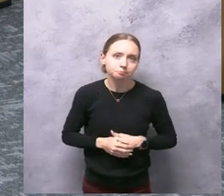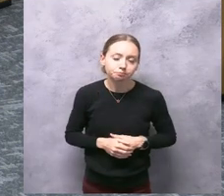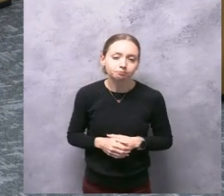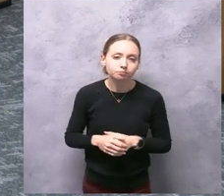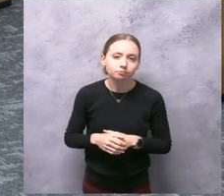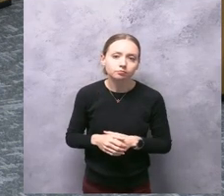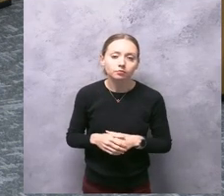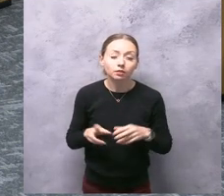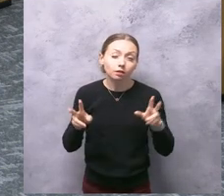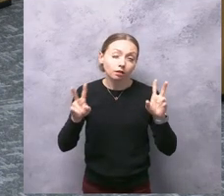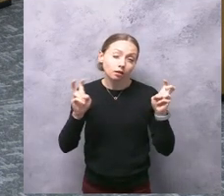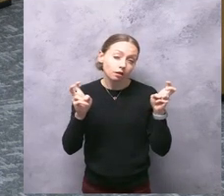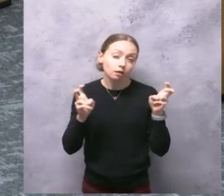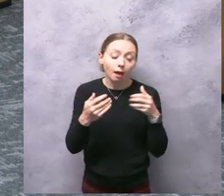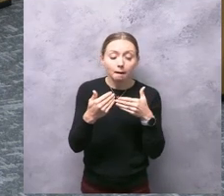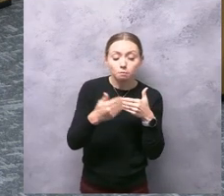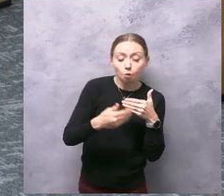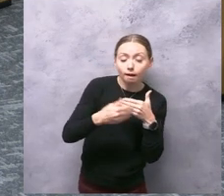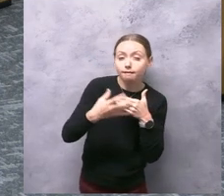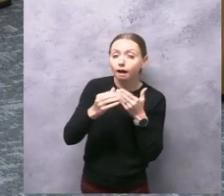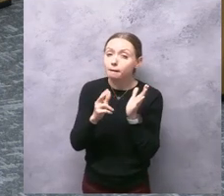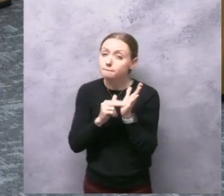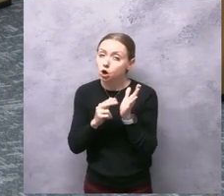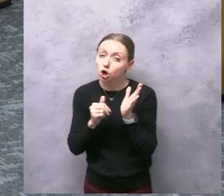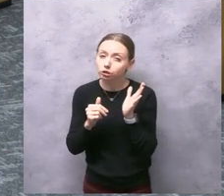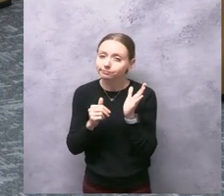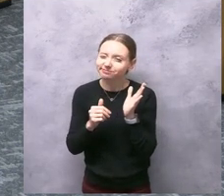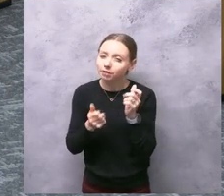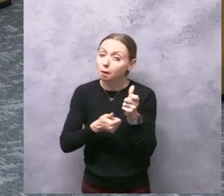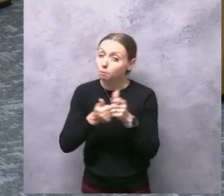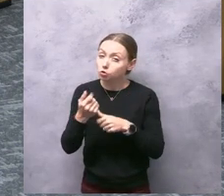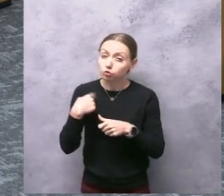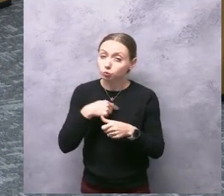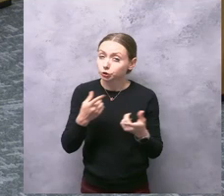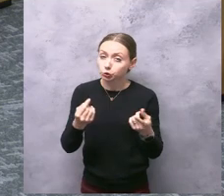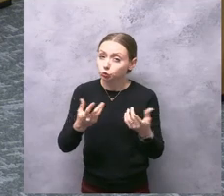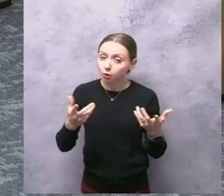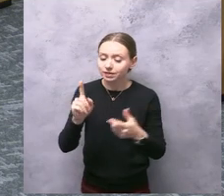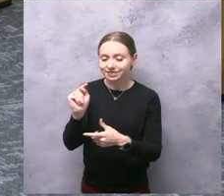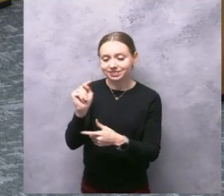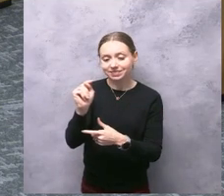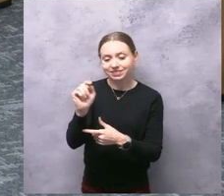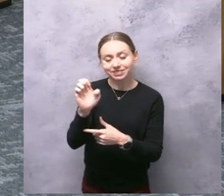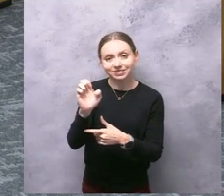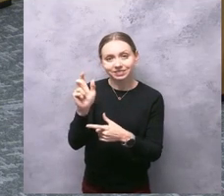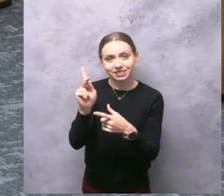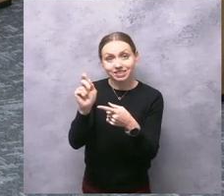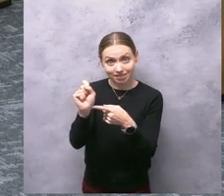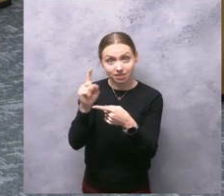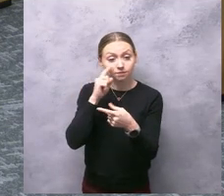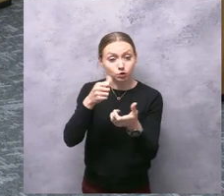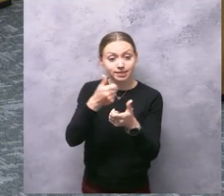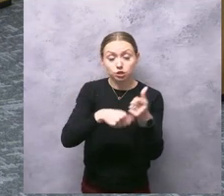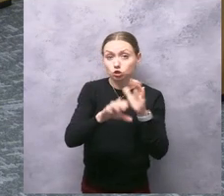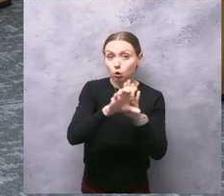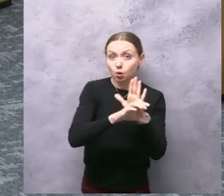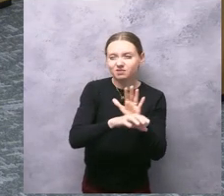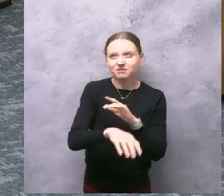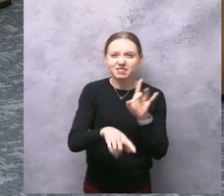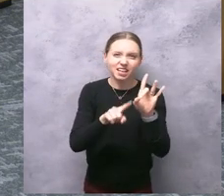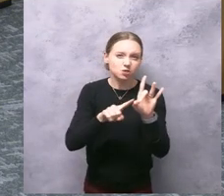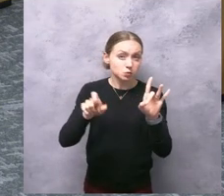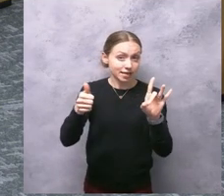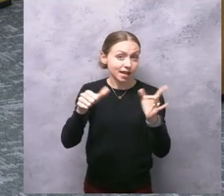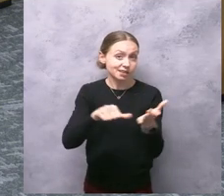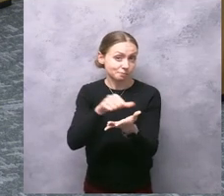Bread and butter of what we do is TEKS. TEKS for each course are 8 to 10 pages, curriculum standards.